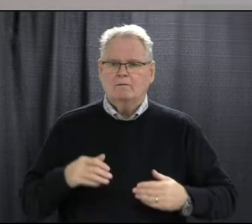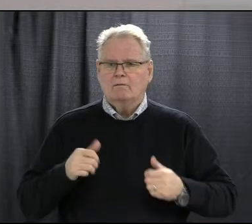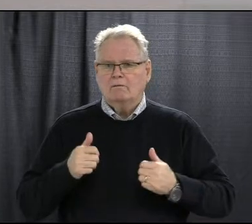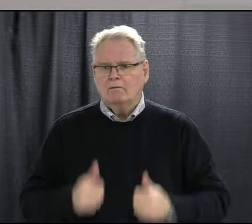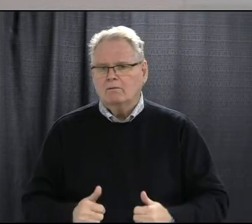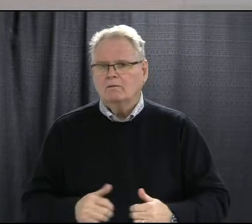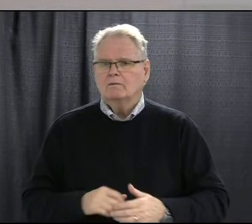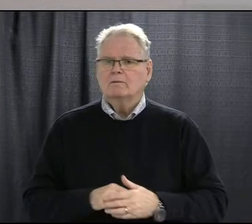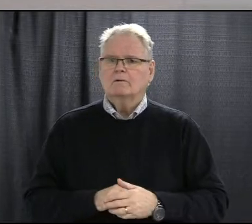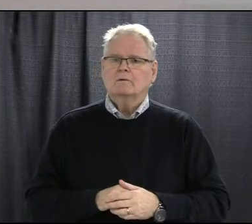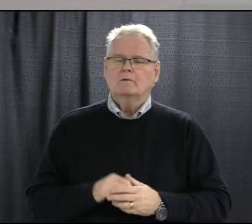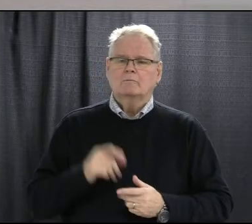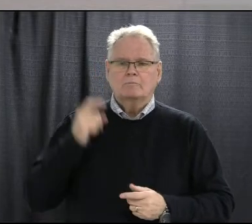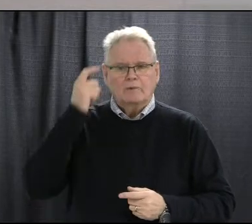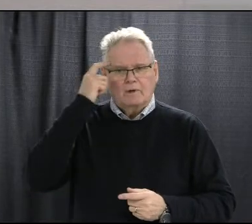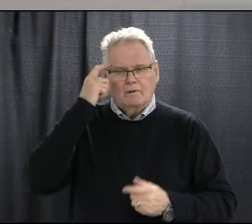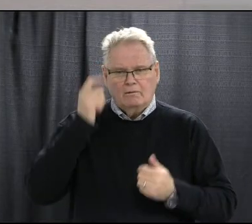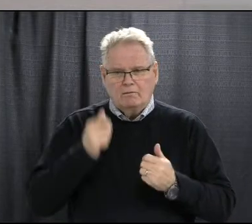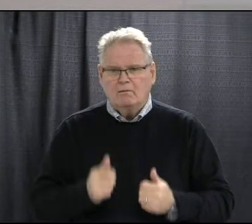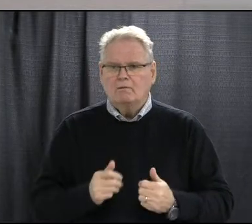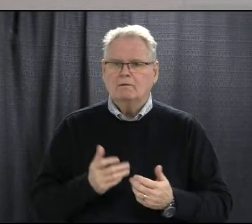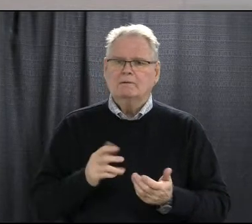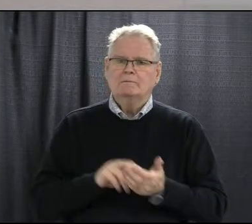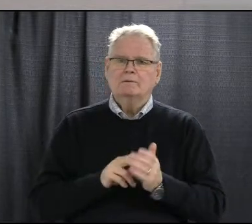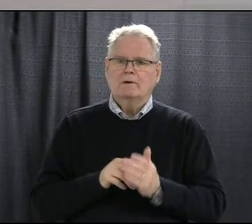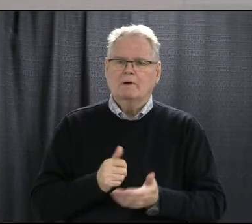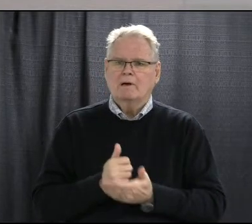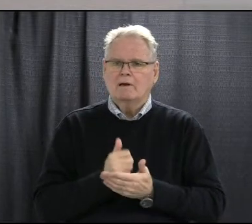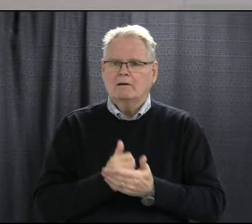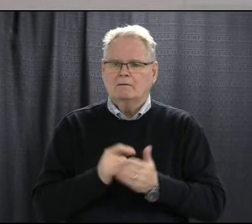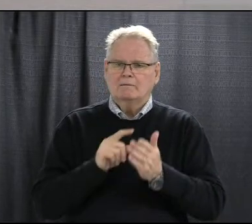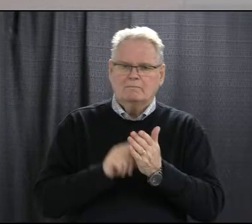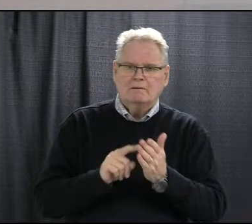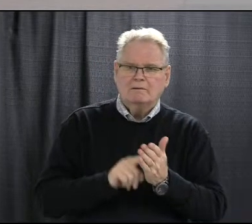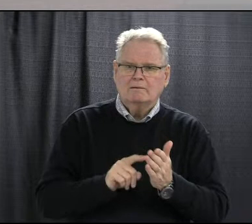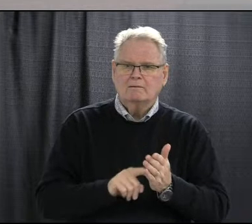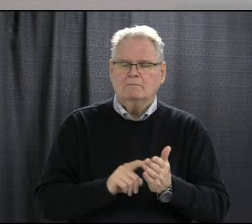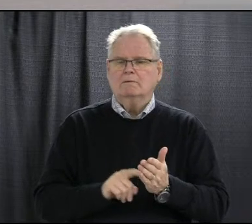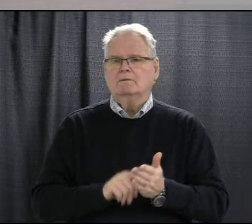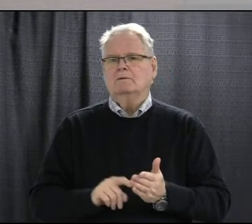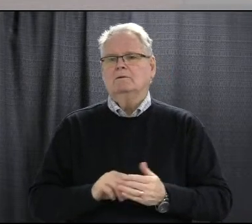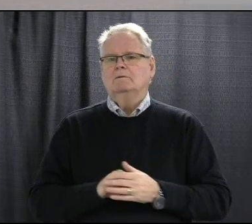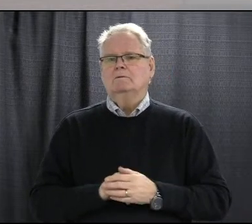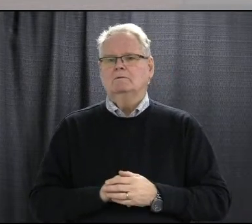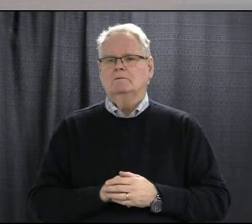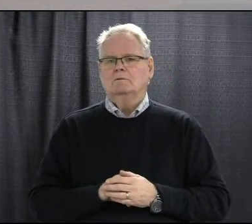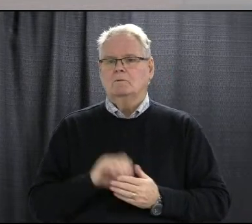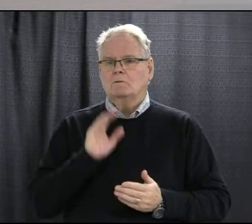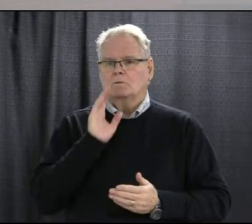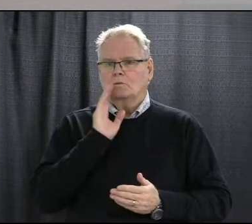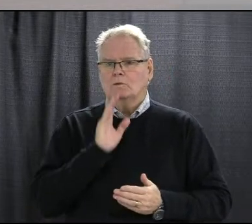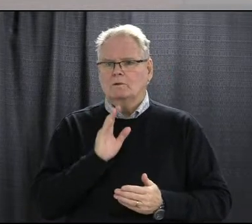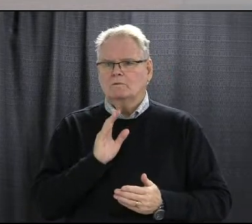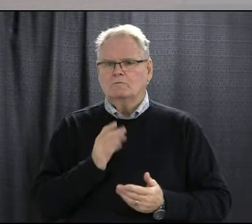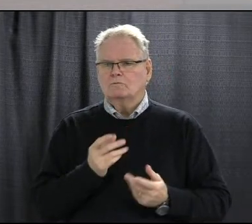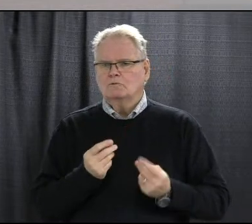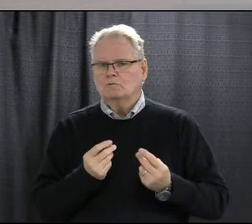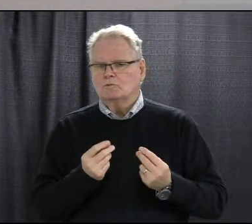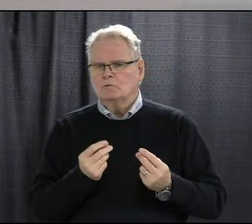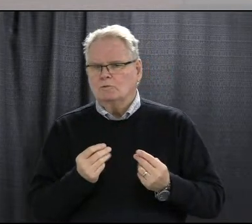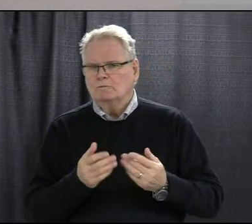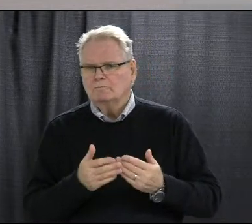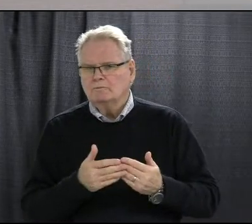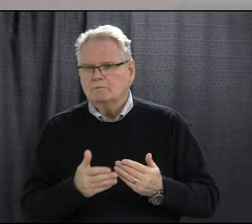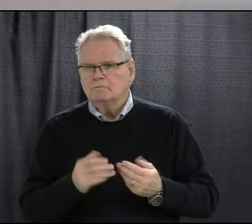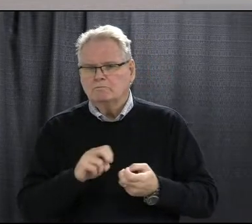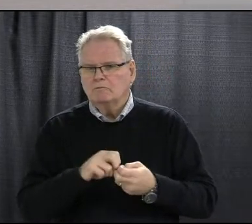in people who are not coming to the end of their lives are about investigating things that might end their lives in 5 or 10 years' time, or managing things. And then on